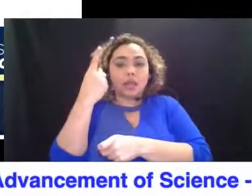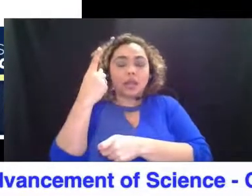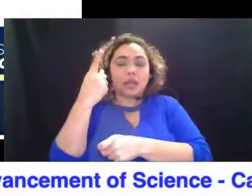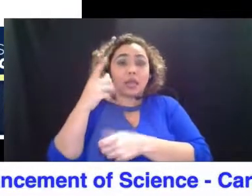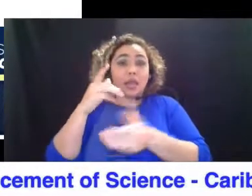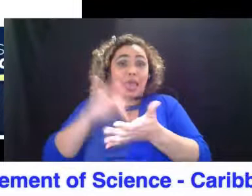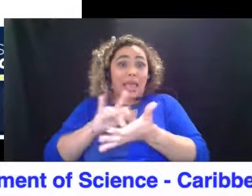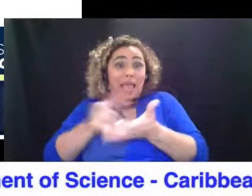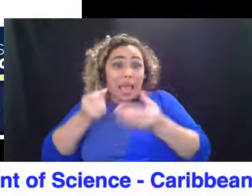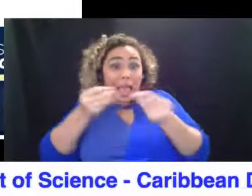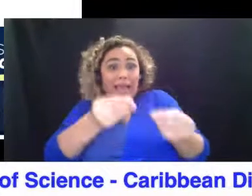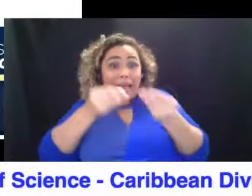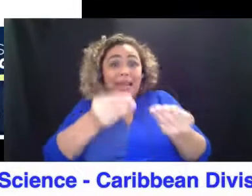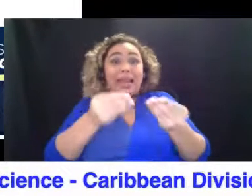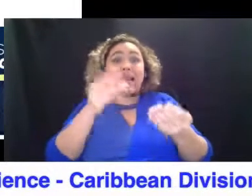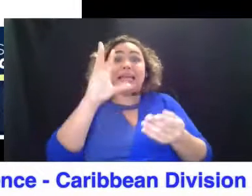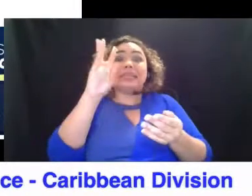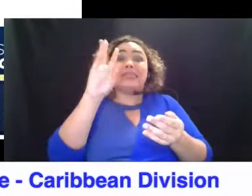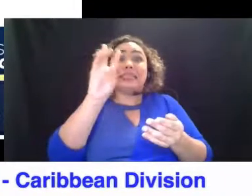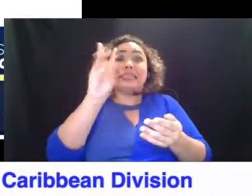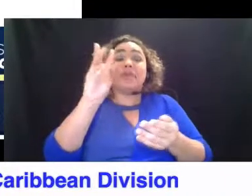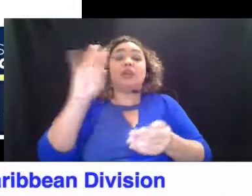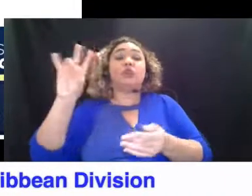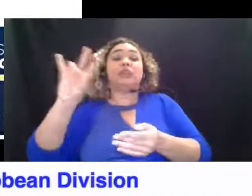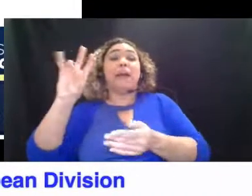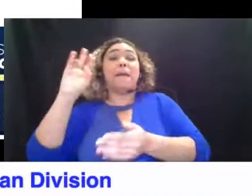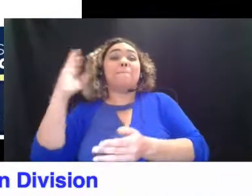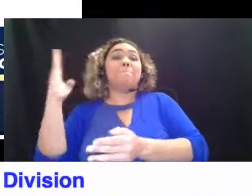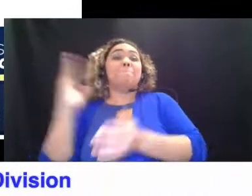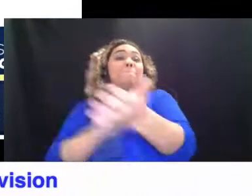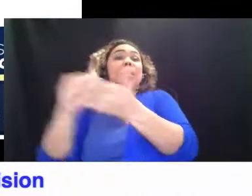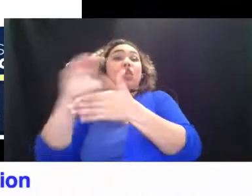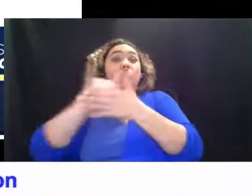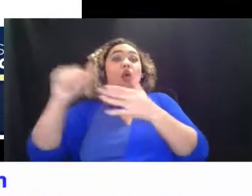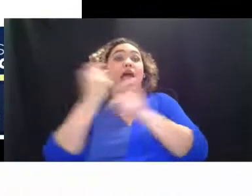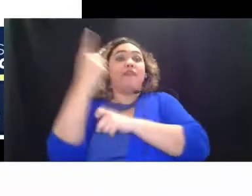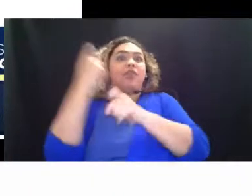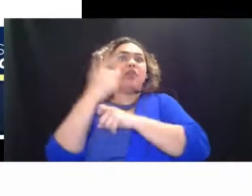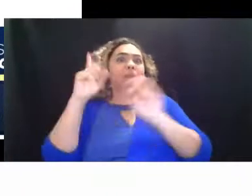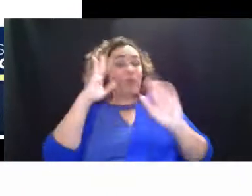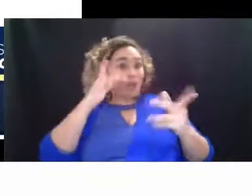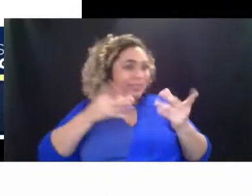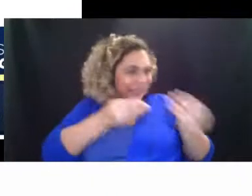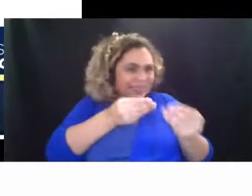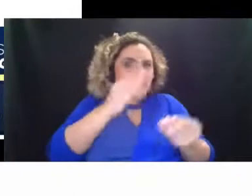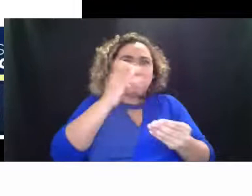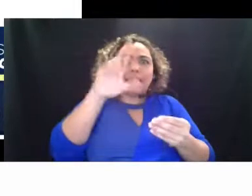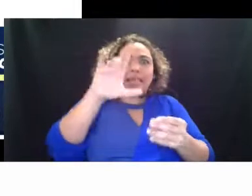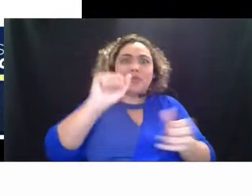spend $7 and $6 million of each year. Next slide.